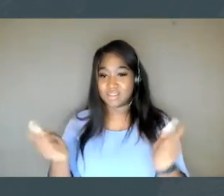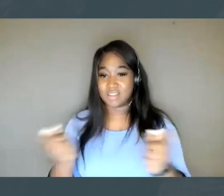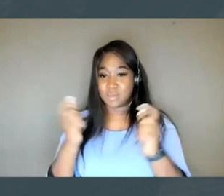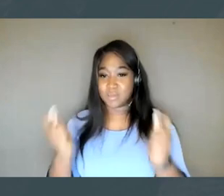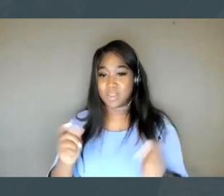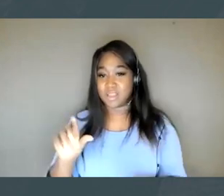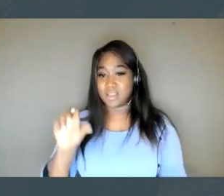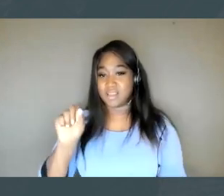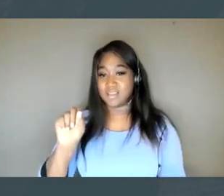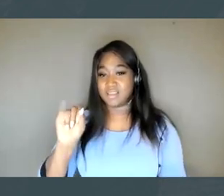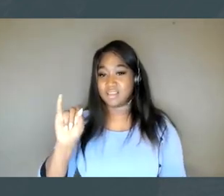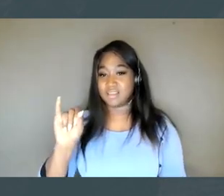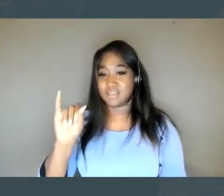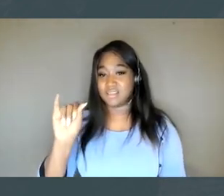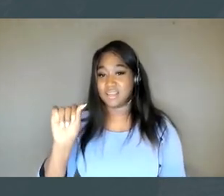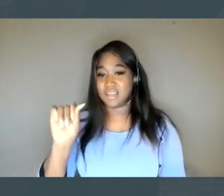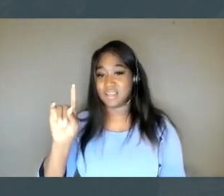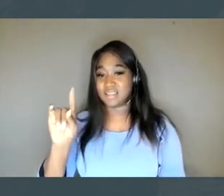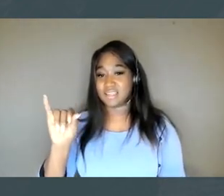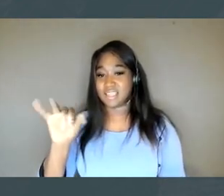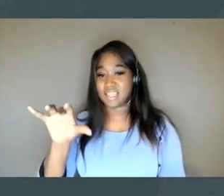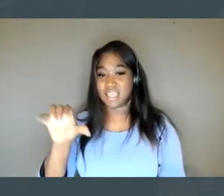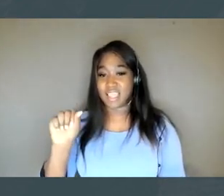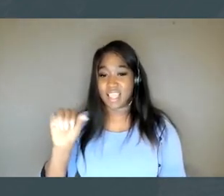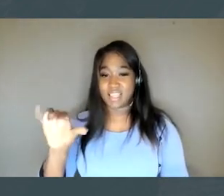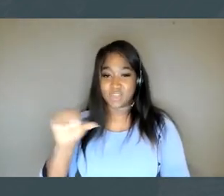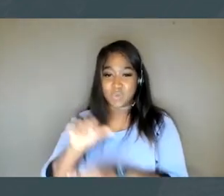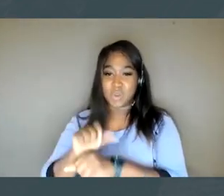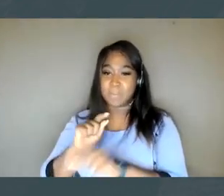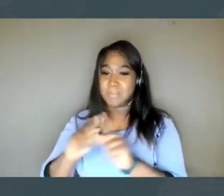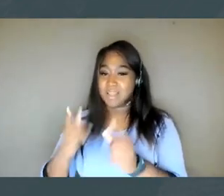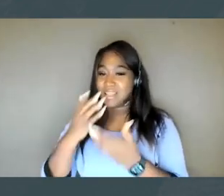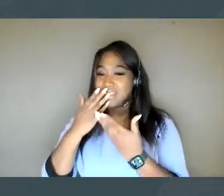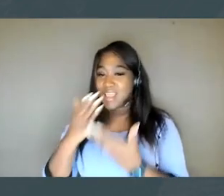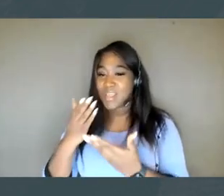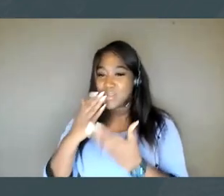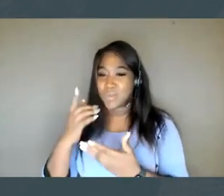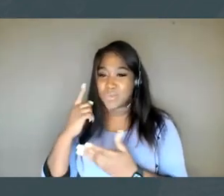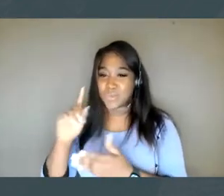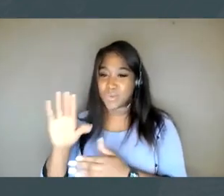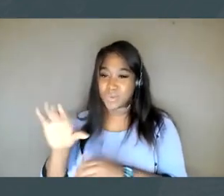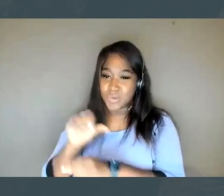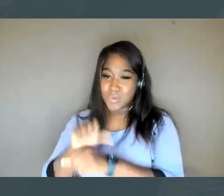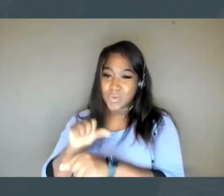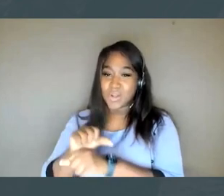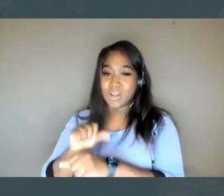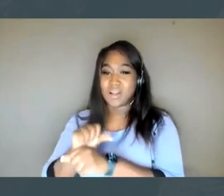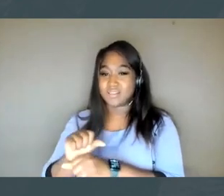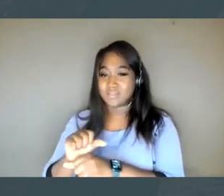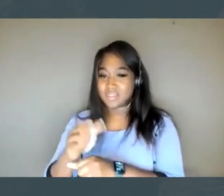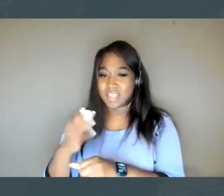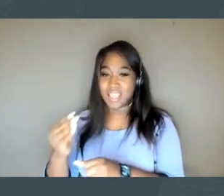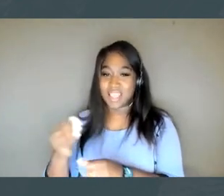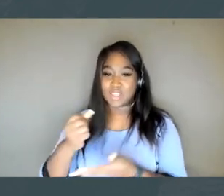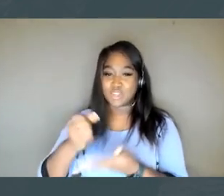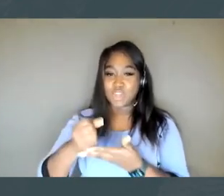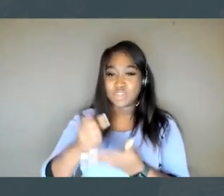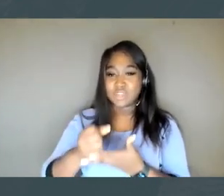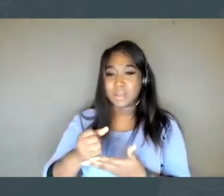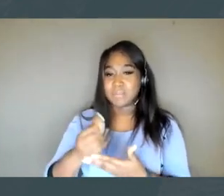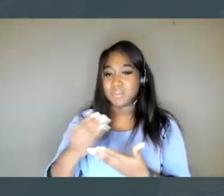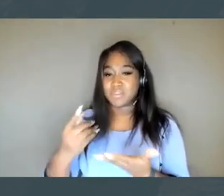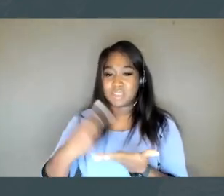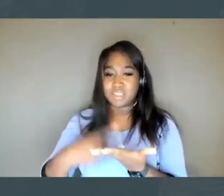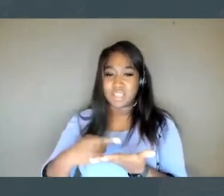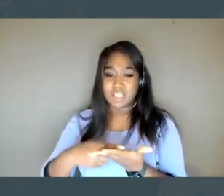thank you. Thank you for your work and the scholarship. And we've discussed abstract things,